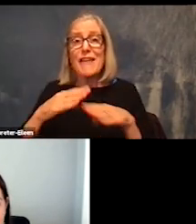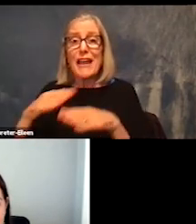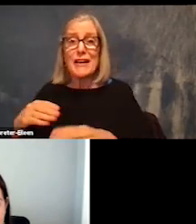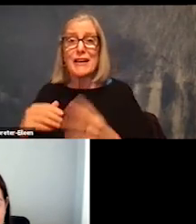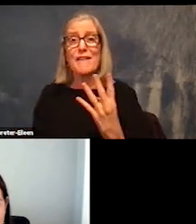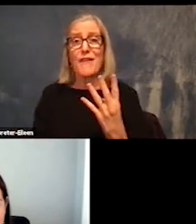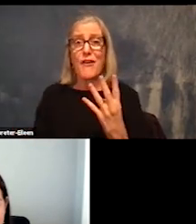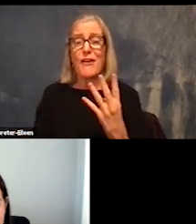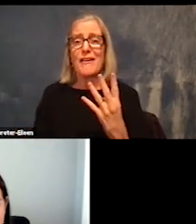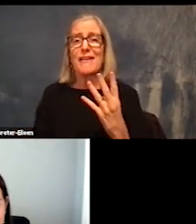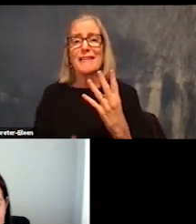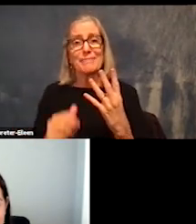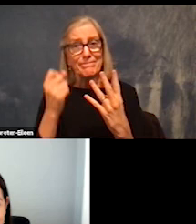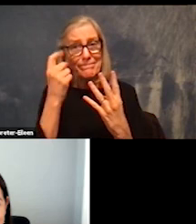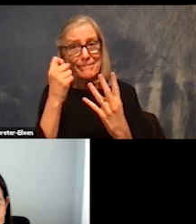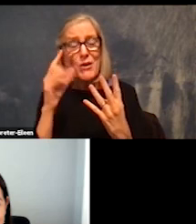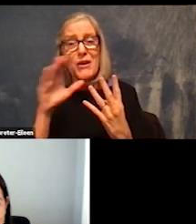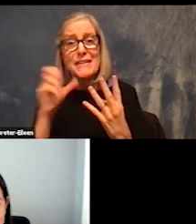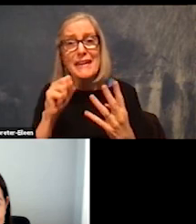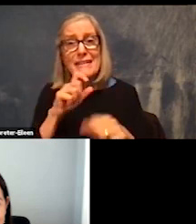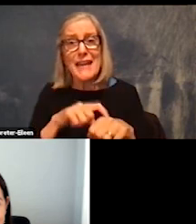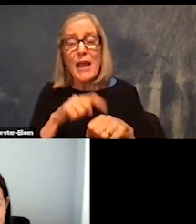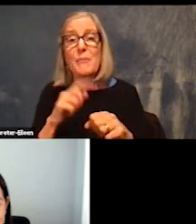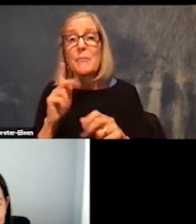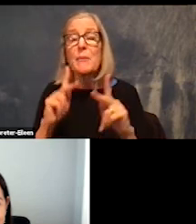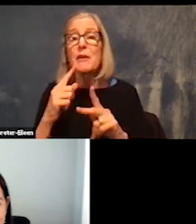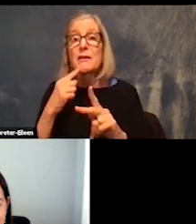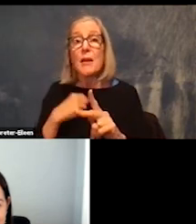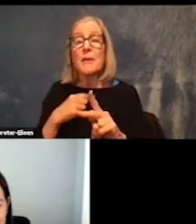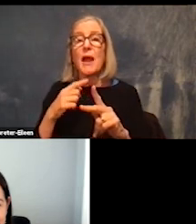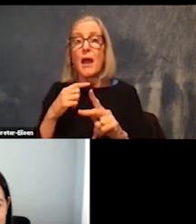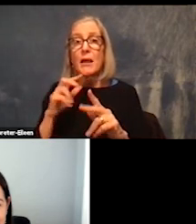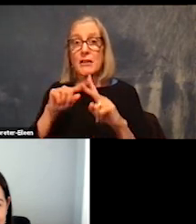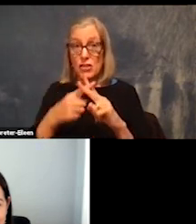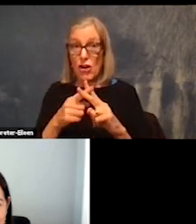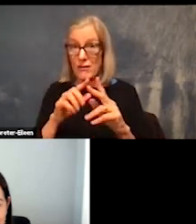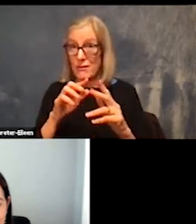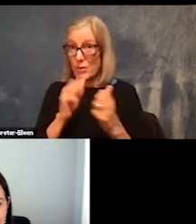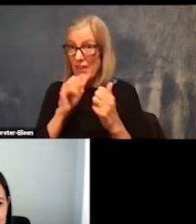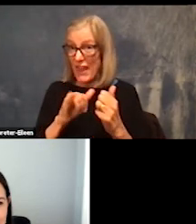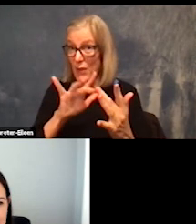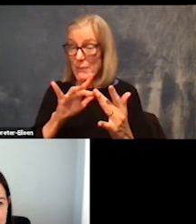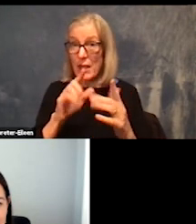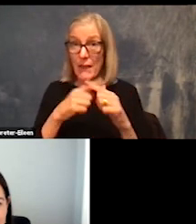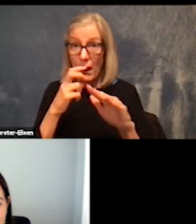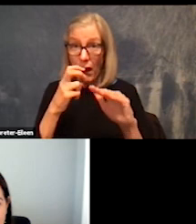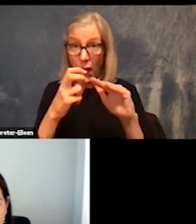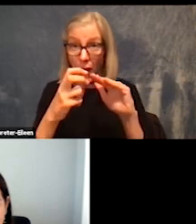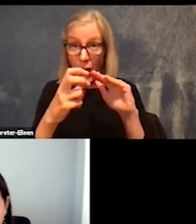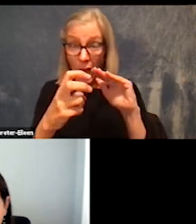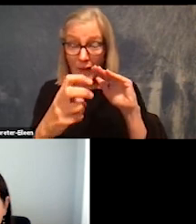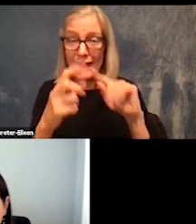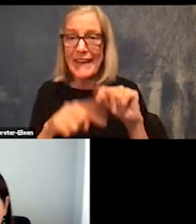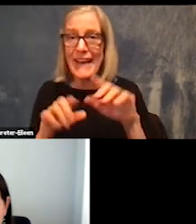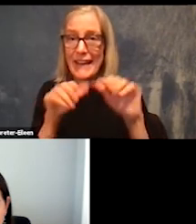time to browse, because people tell me they go there and it's like they're caught forever. And then also we have a list of references that